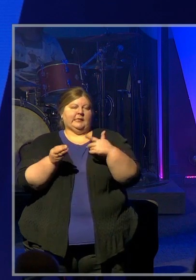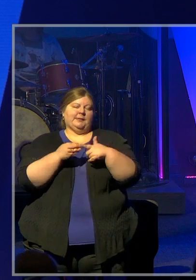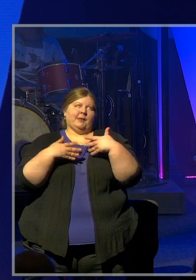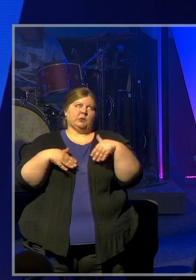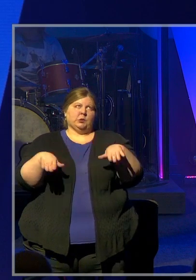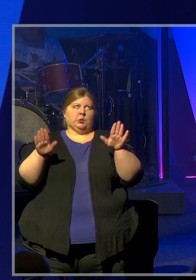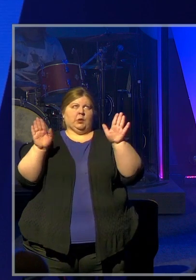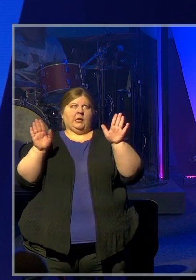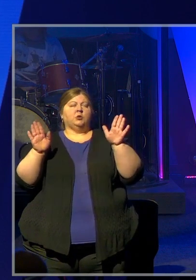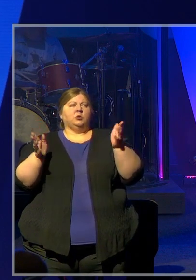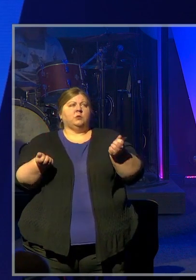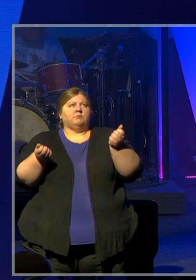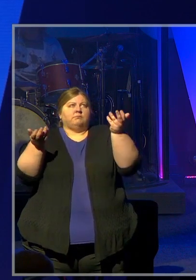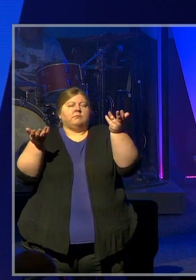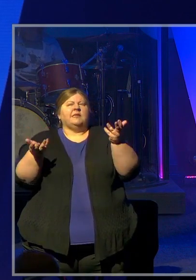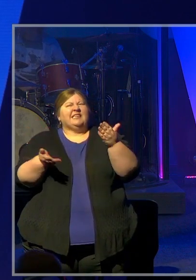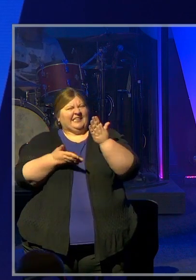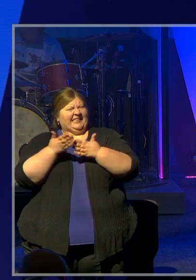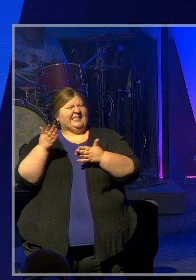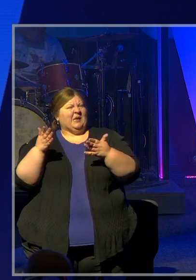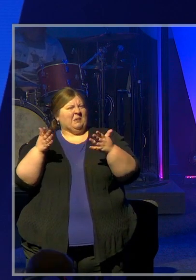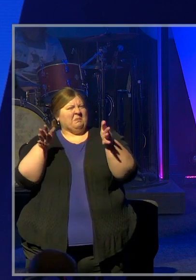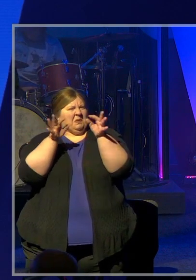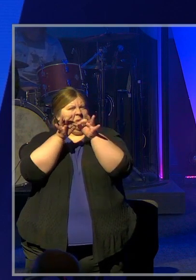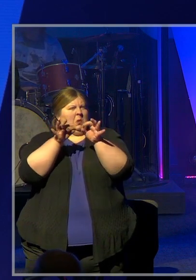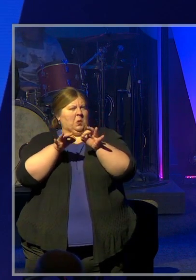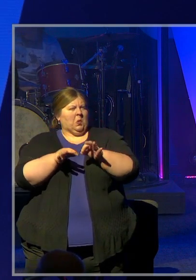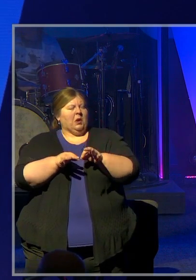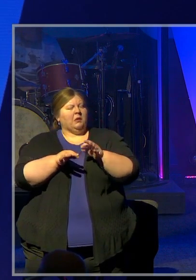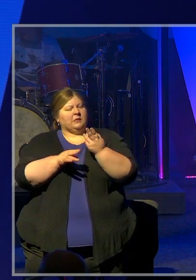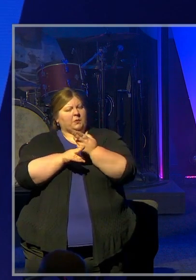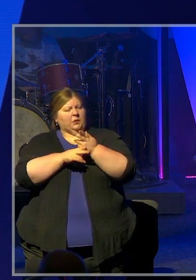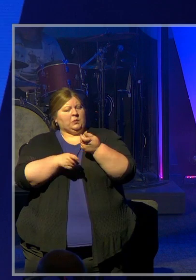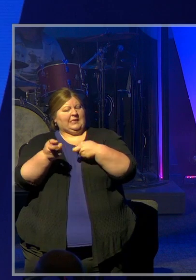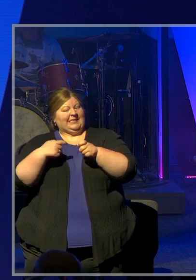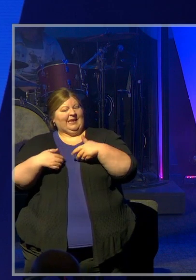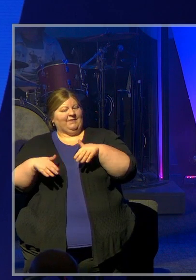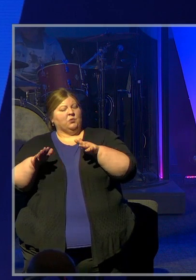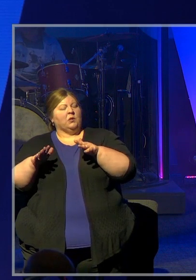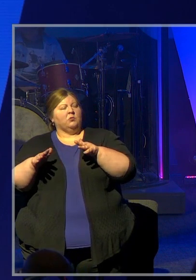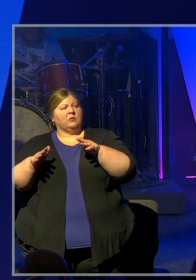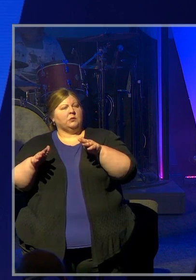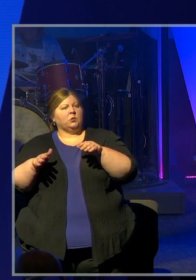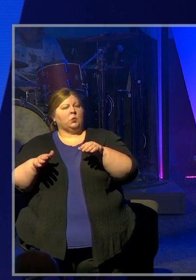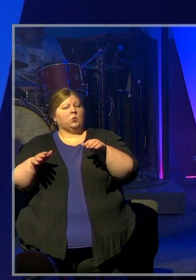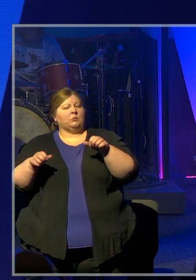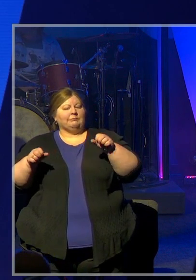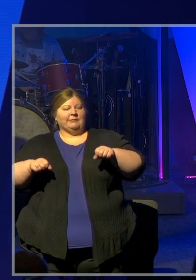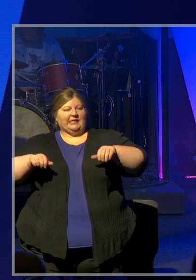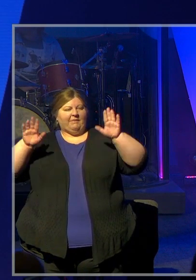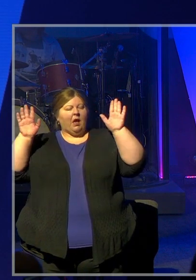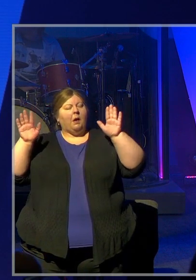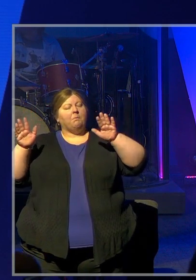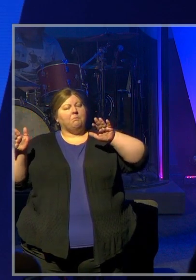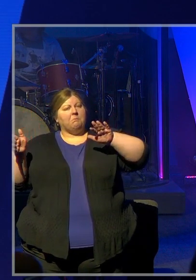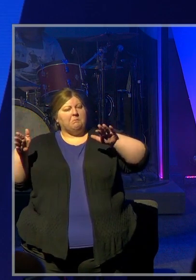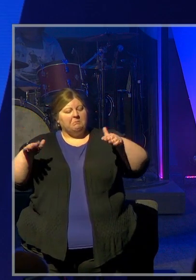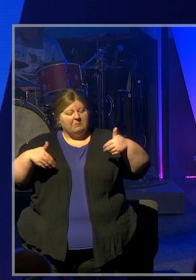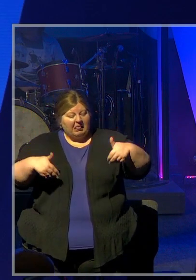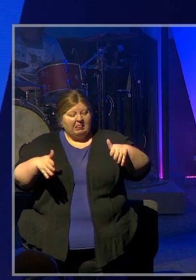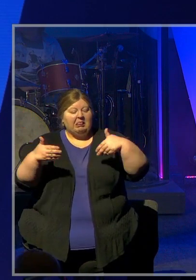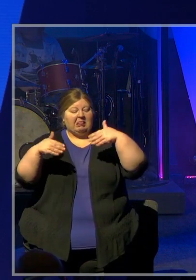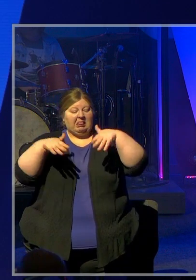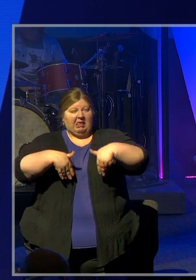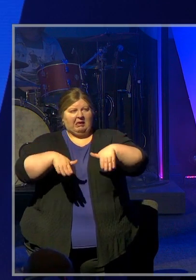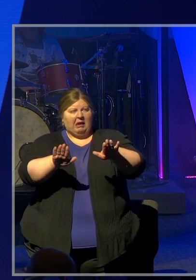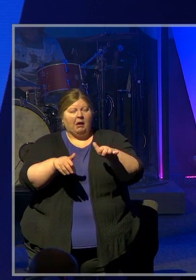Surrender. Some other words that we could use for surrender is to lay down, give up,